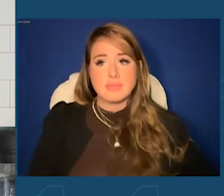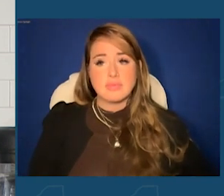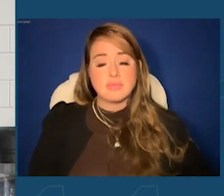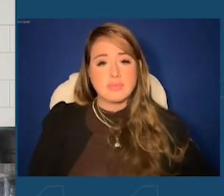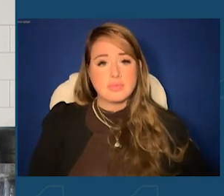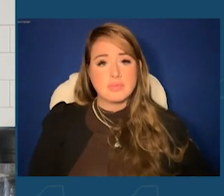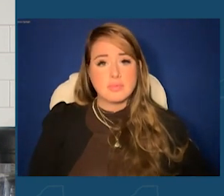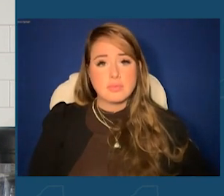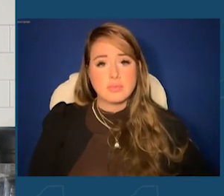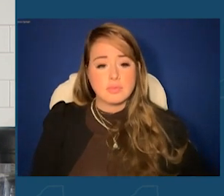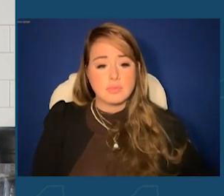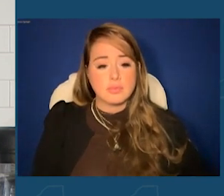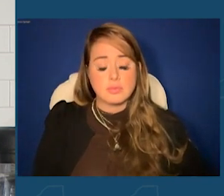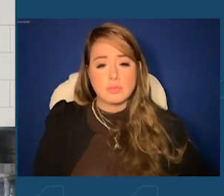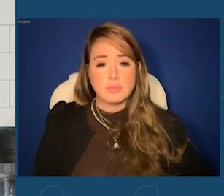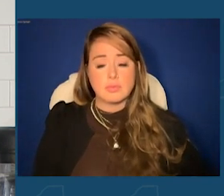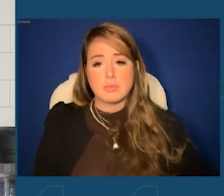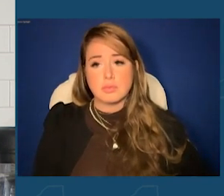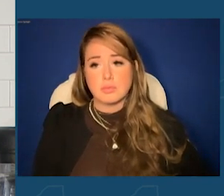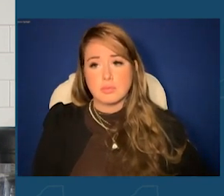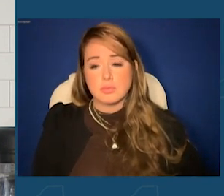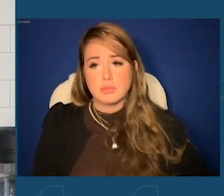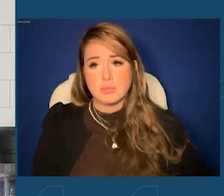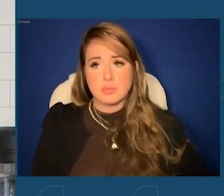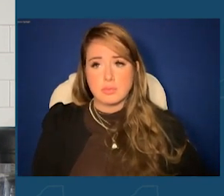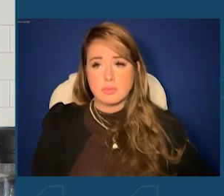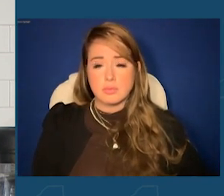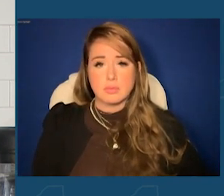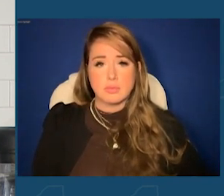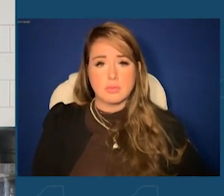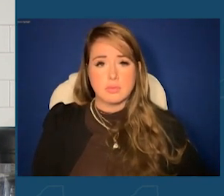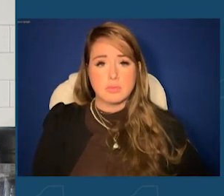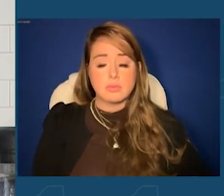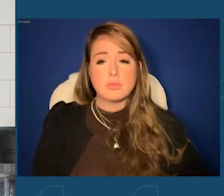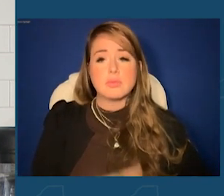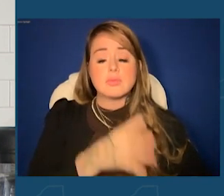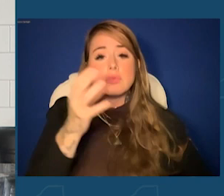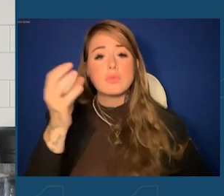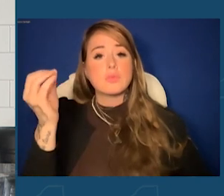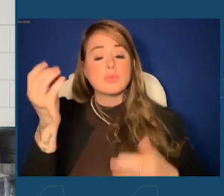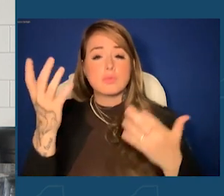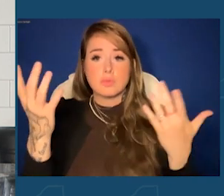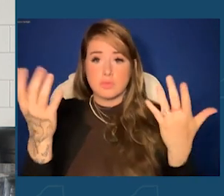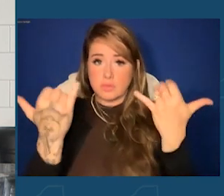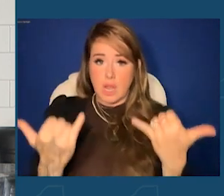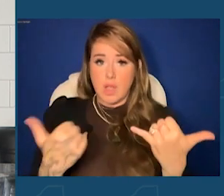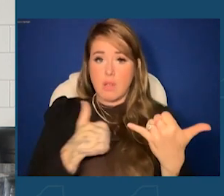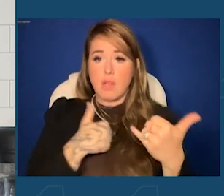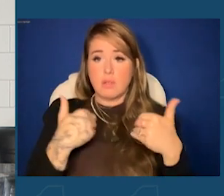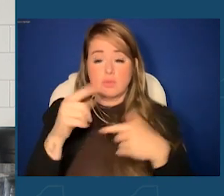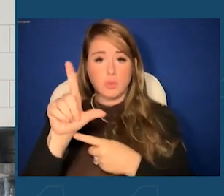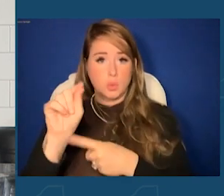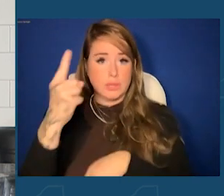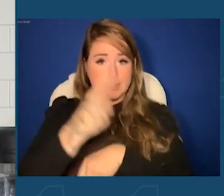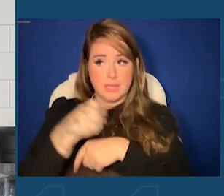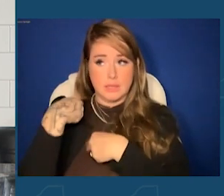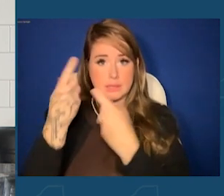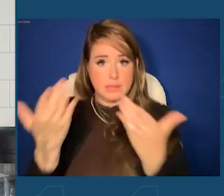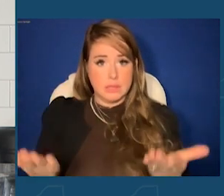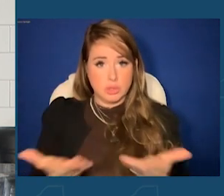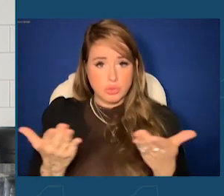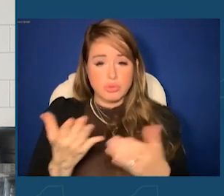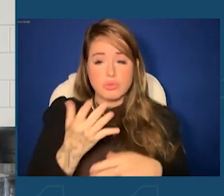here to New York, who has opened the doors for us. Actualmente tengo 20 días,